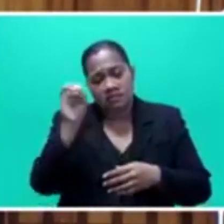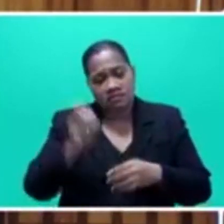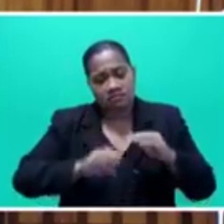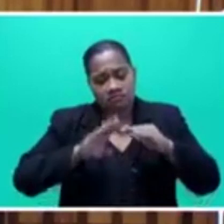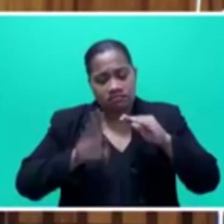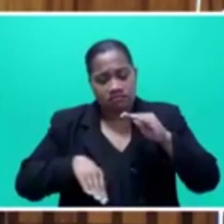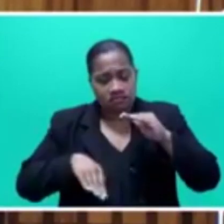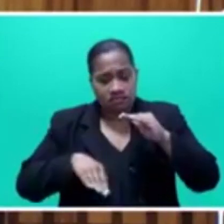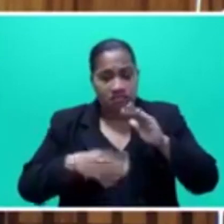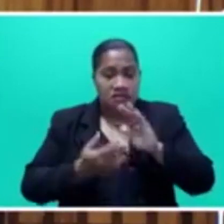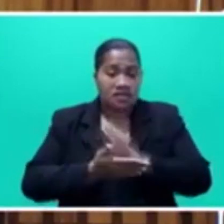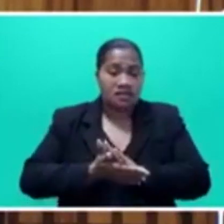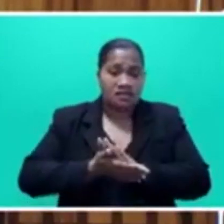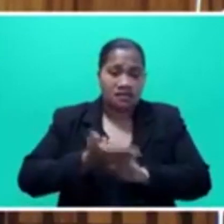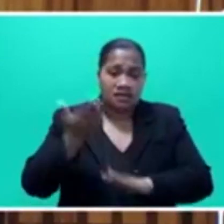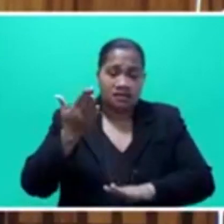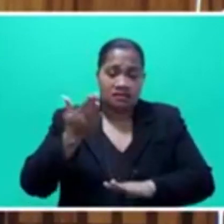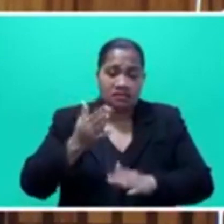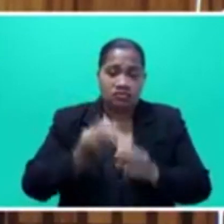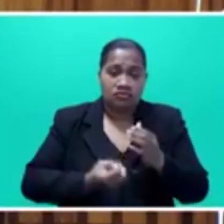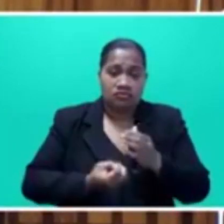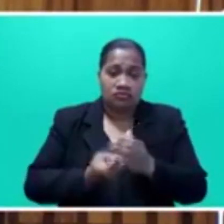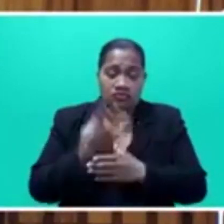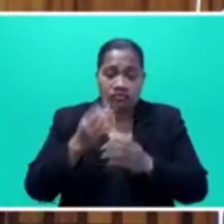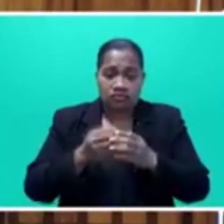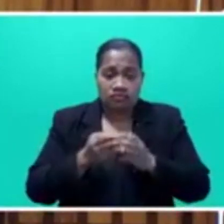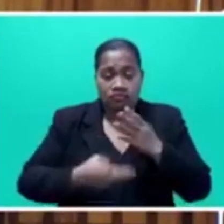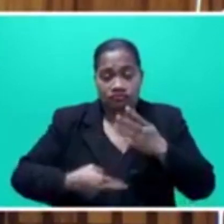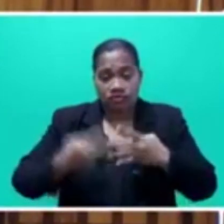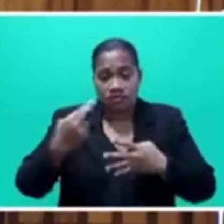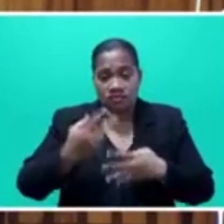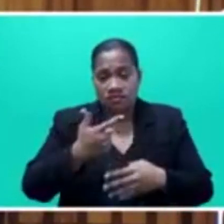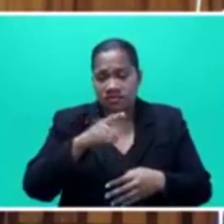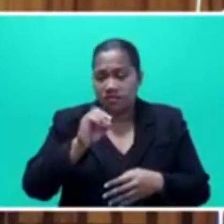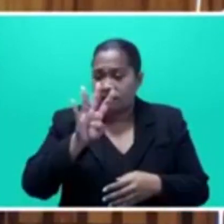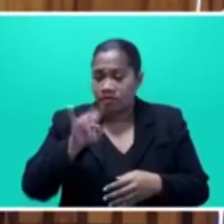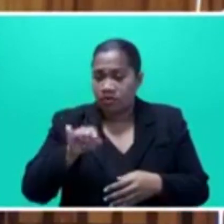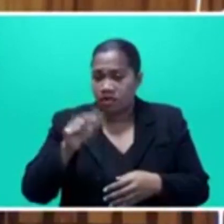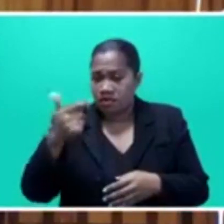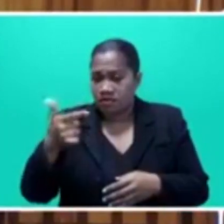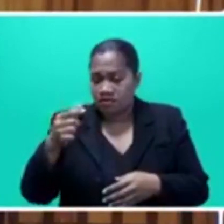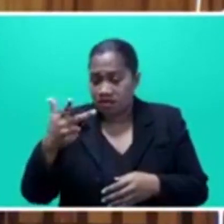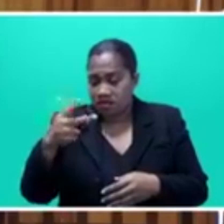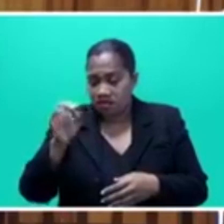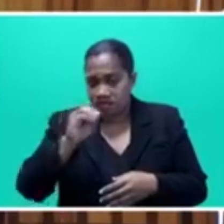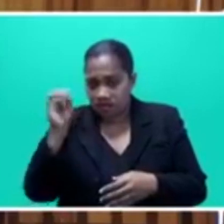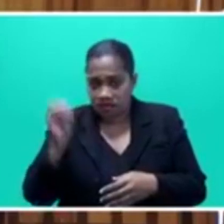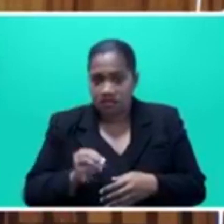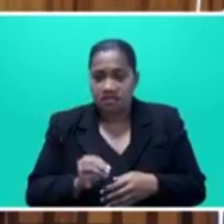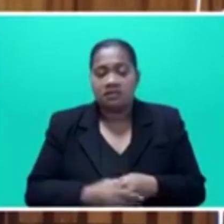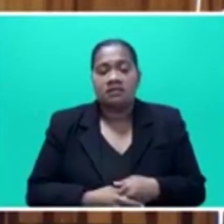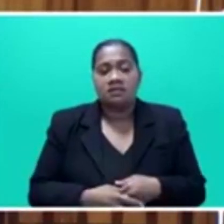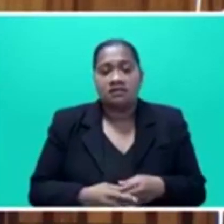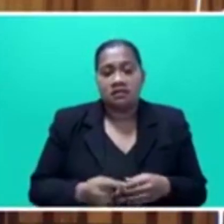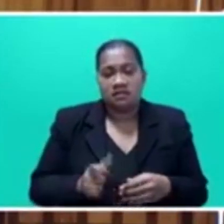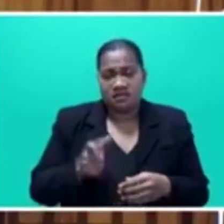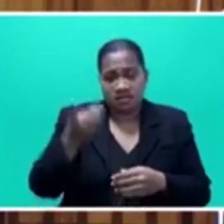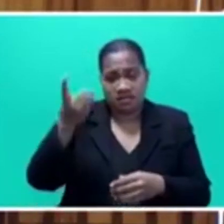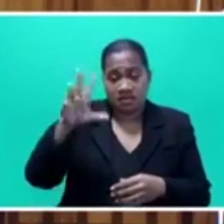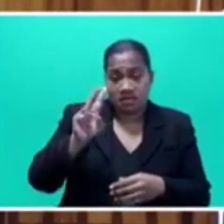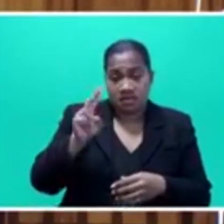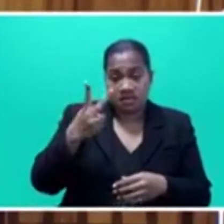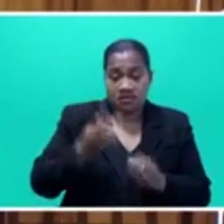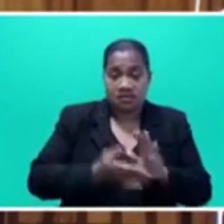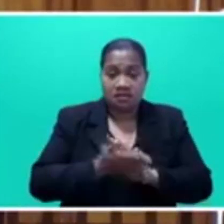The highest average growth rate was in the 70s at 4.8% after the development works post-independence, while the second highest was in the